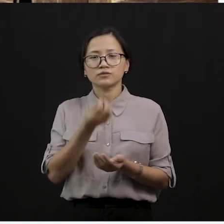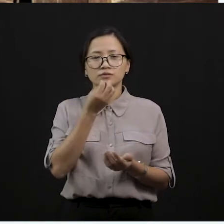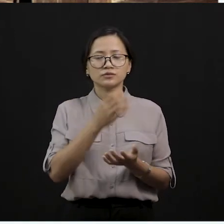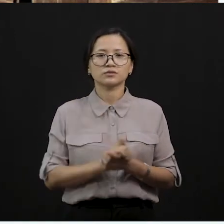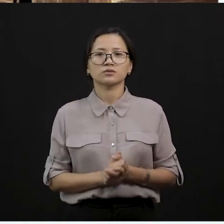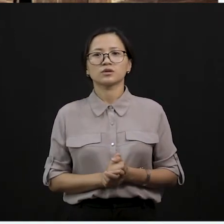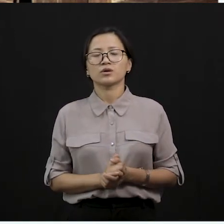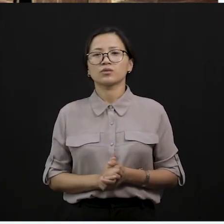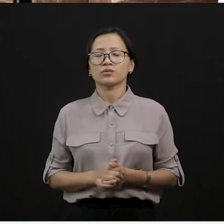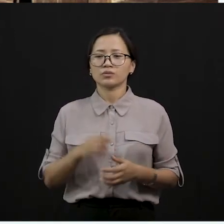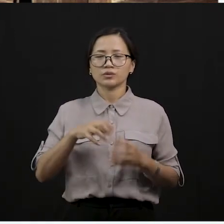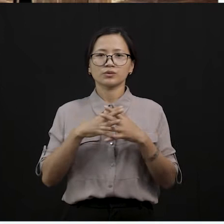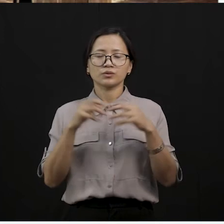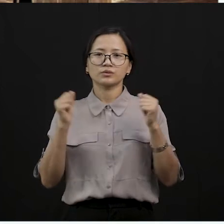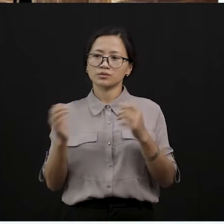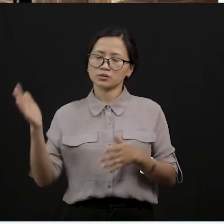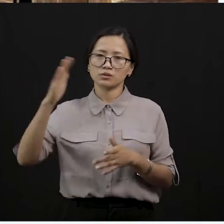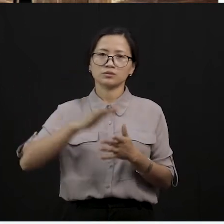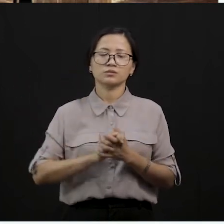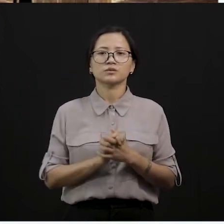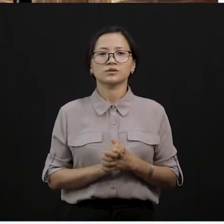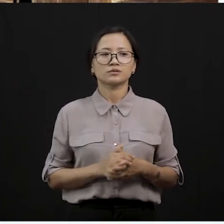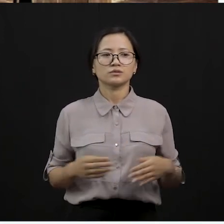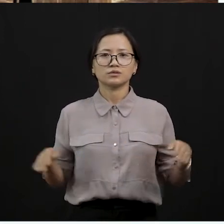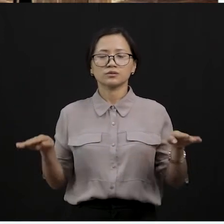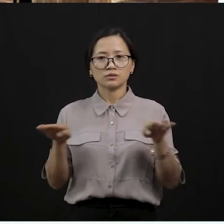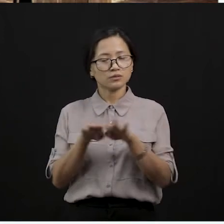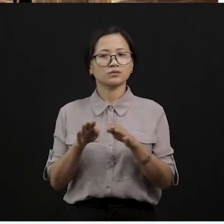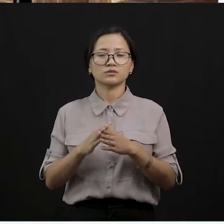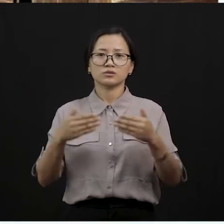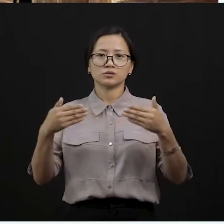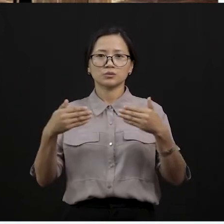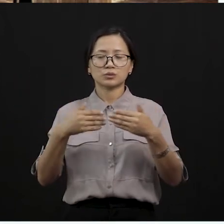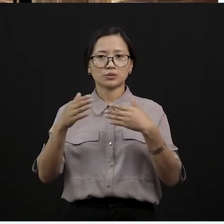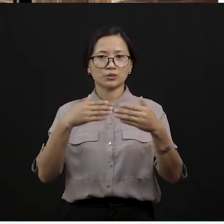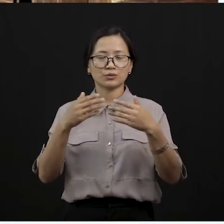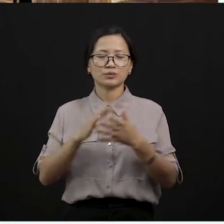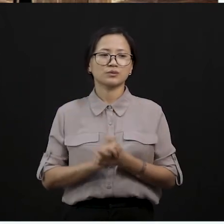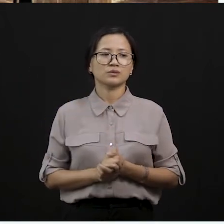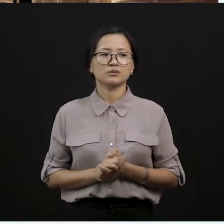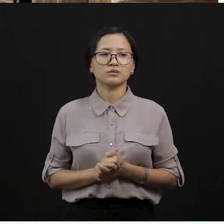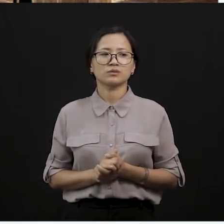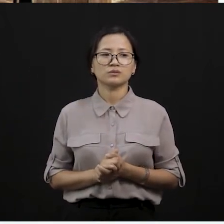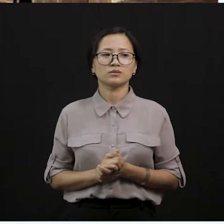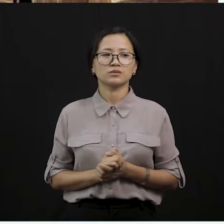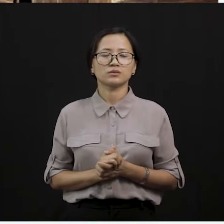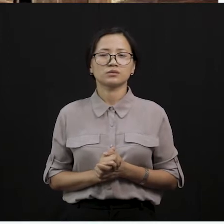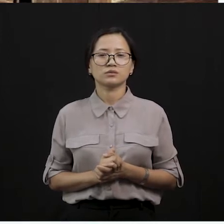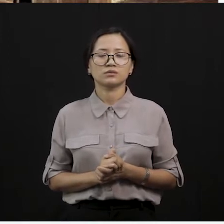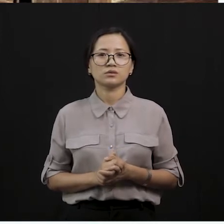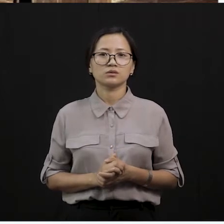door. And they are enjoying, right? You can see how they have closed their door. See, no one can enter inside,